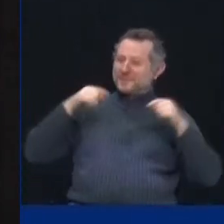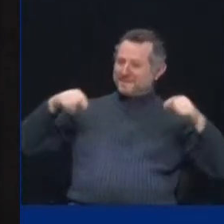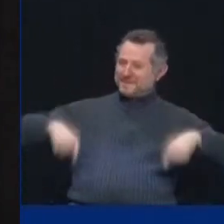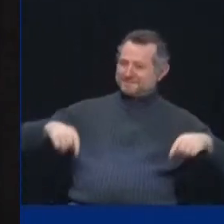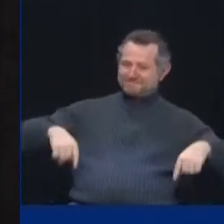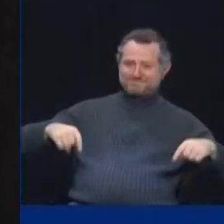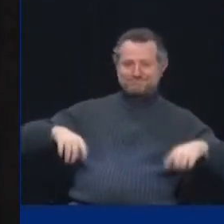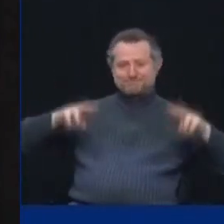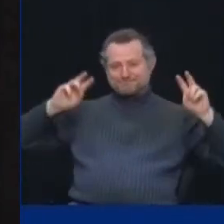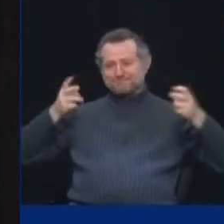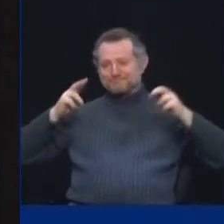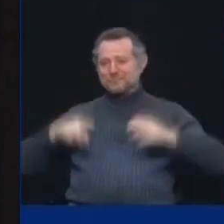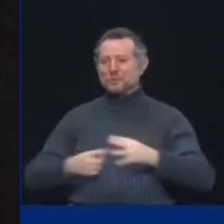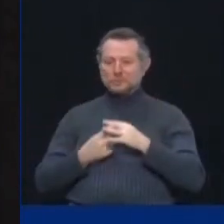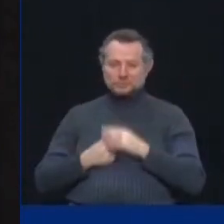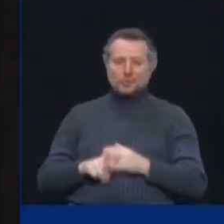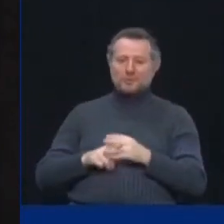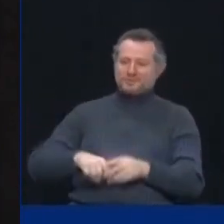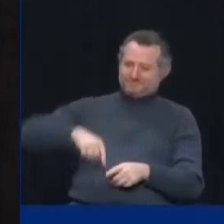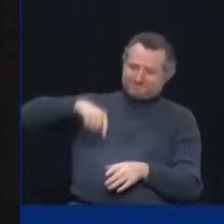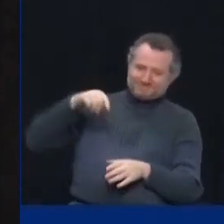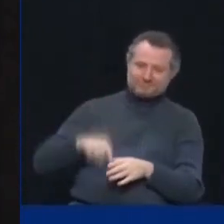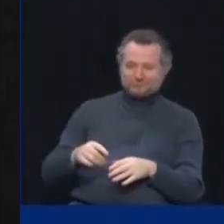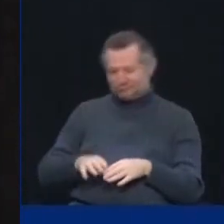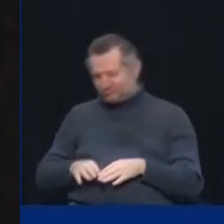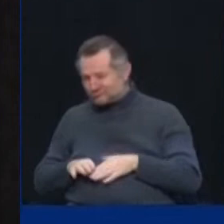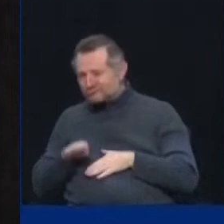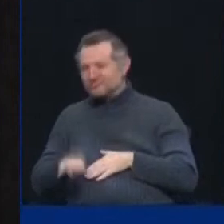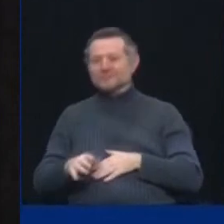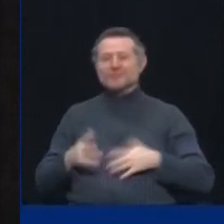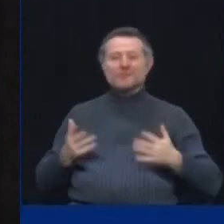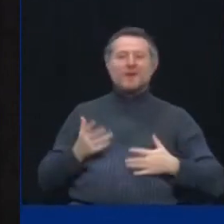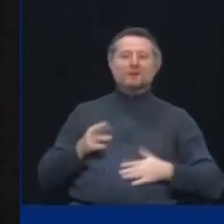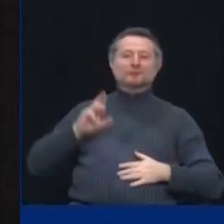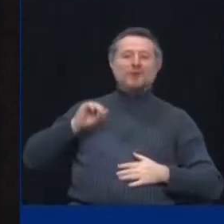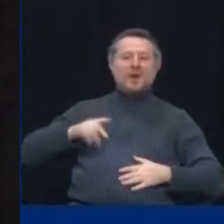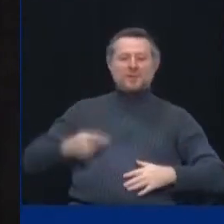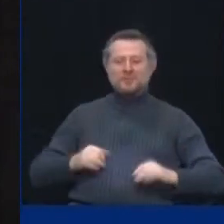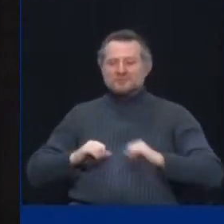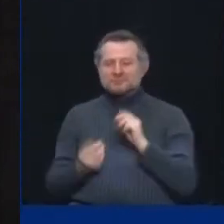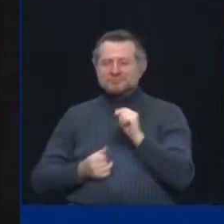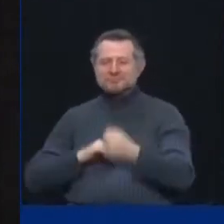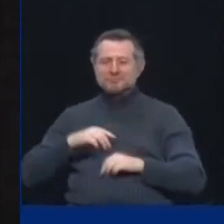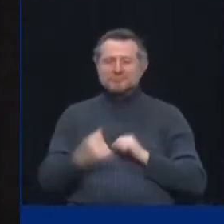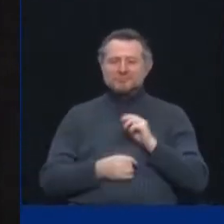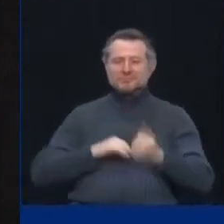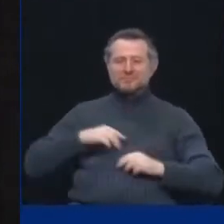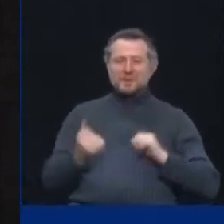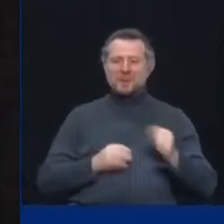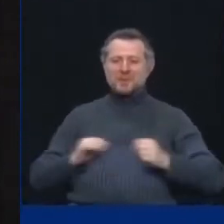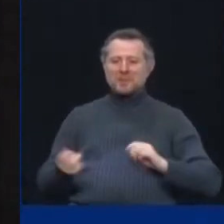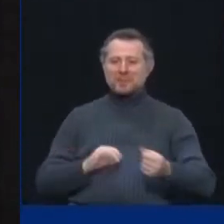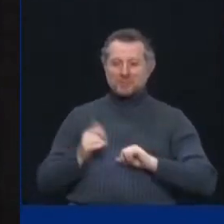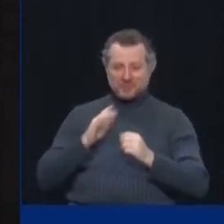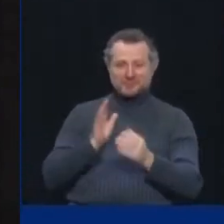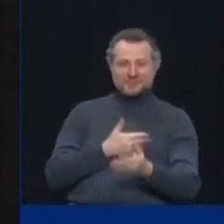and the birthplace of hip-hop and doo-wop. We celebrate who we are today, but we